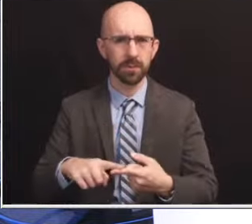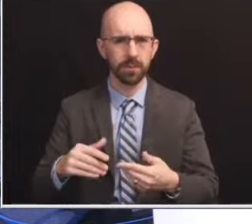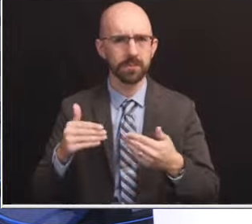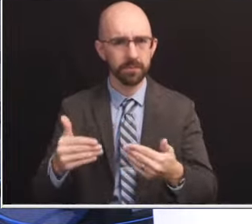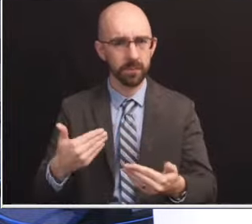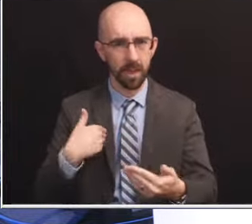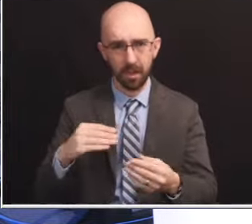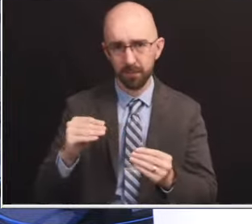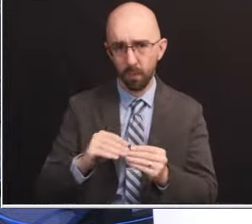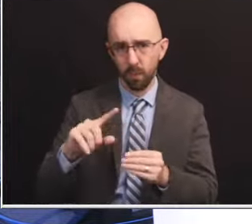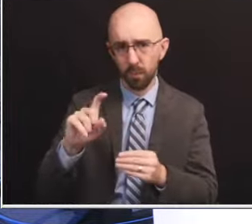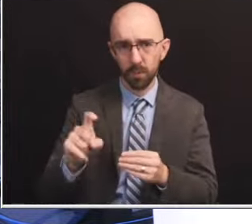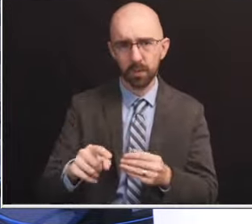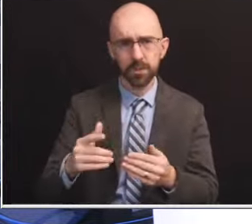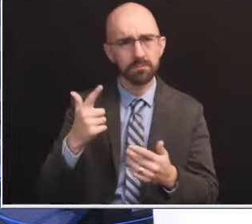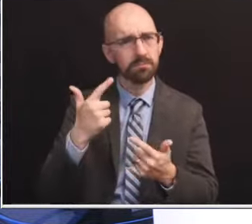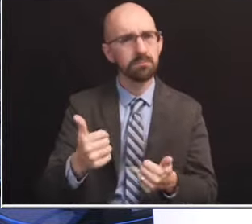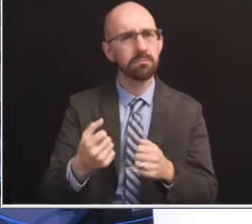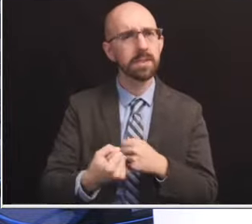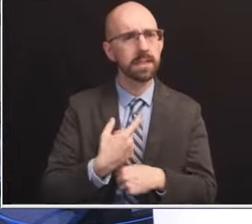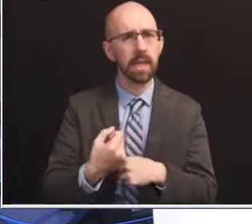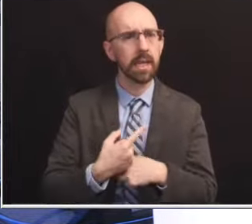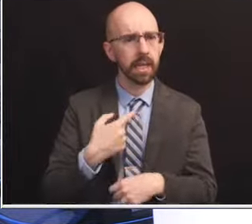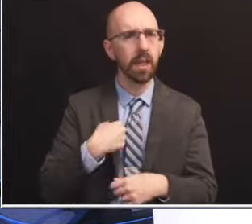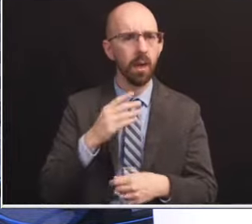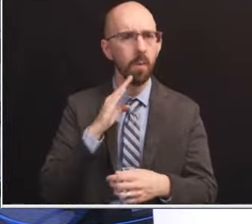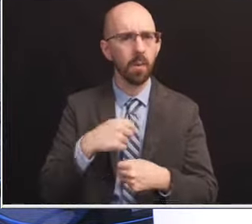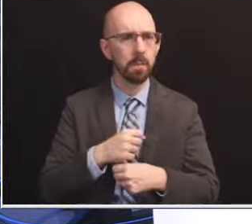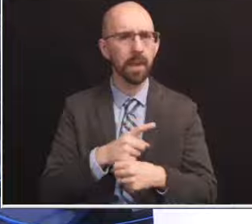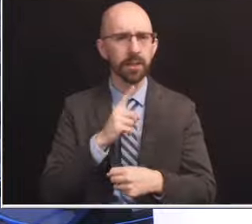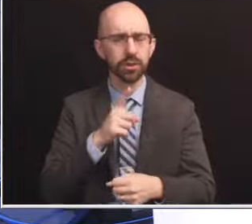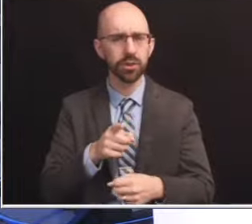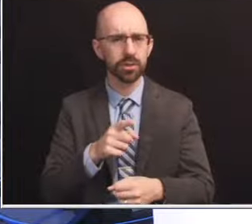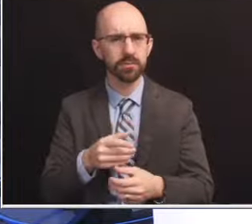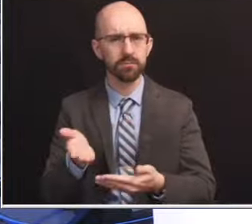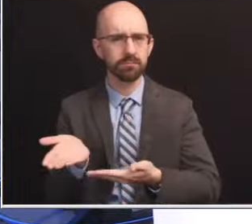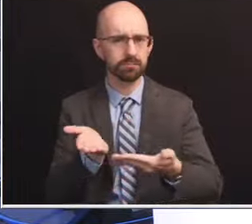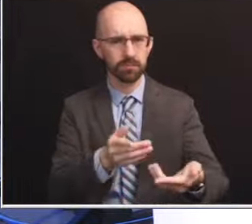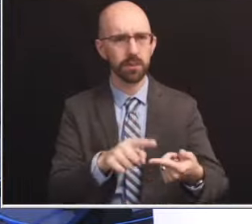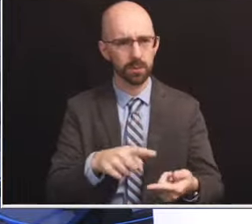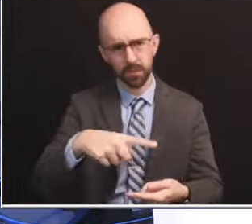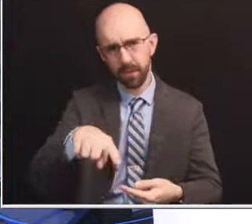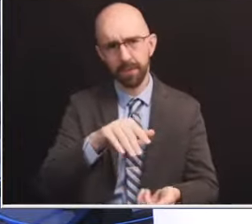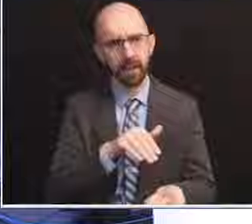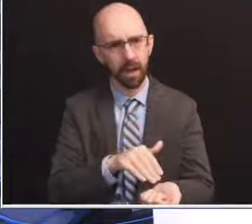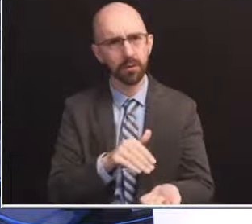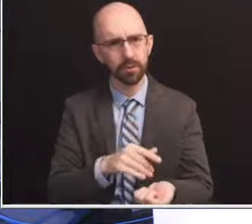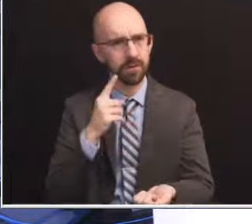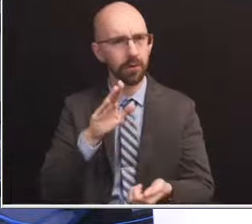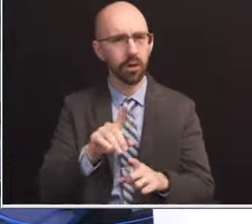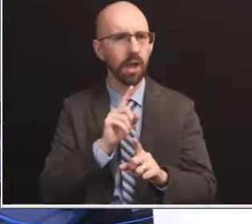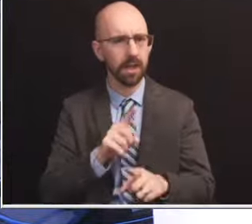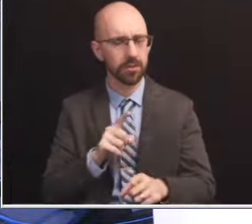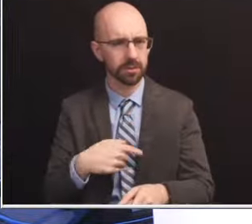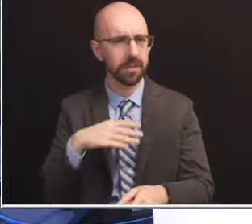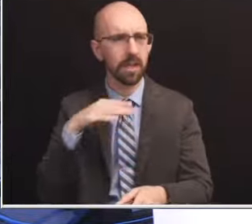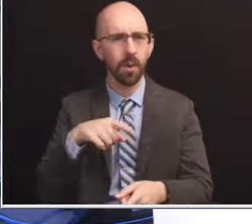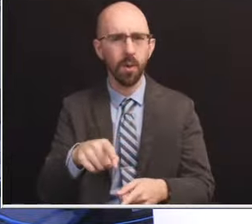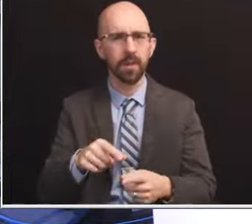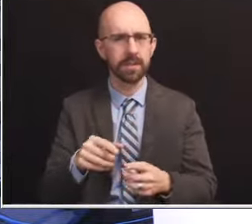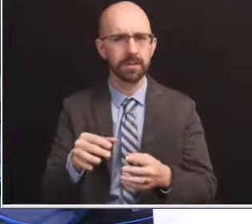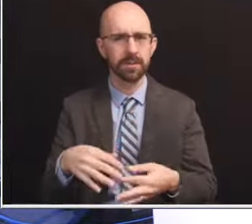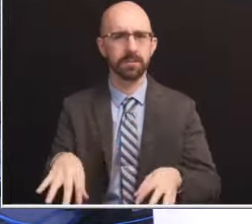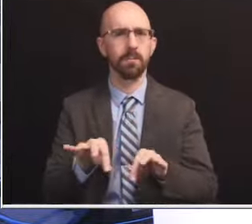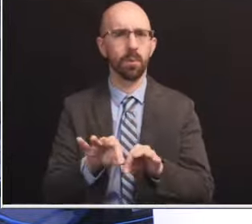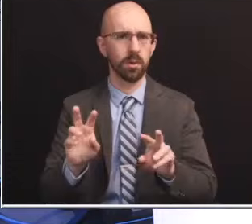questions, feel free to keep sending them, and I'll make sure to get them to one of the doctors for your answers, because I know this is such an important